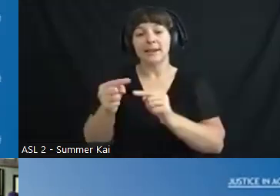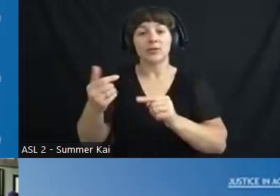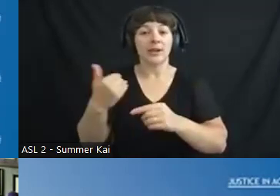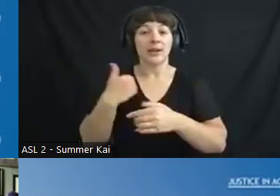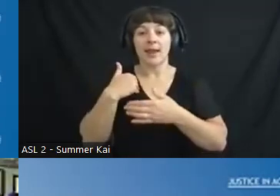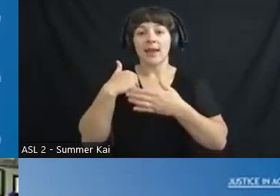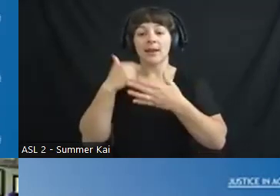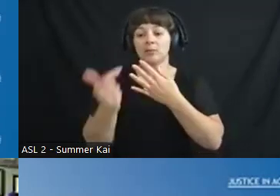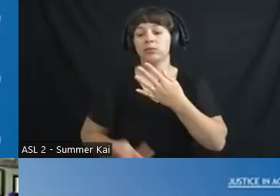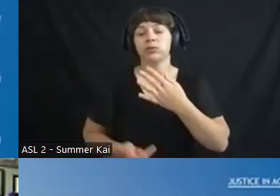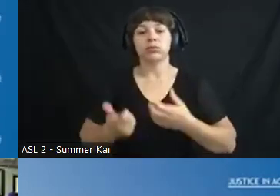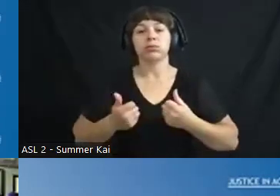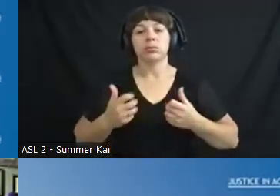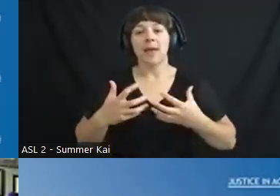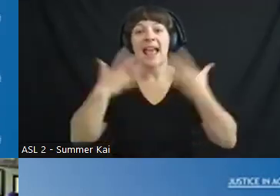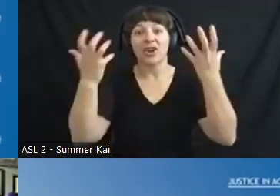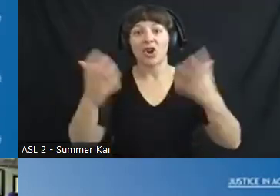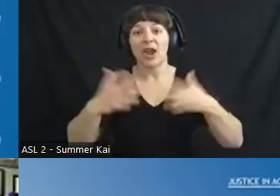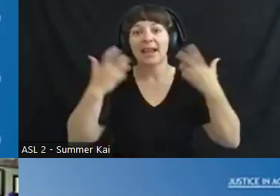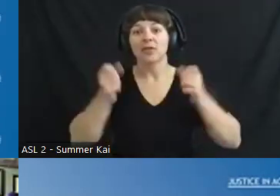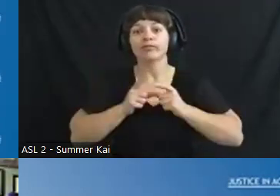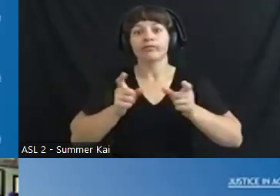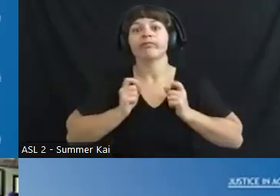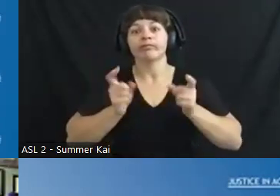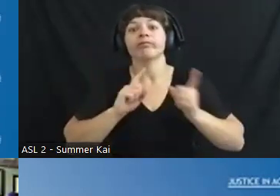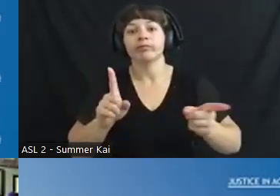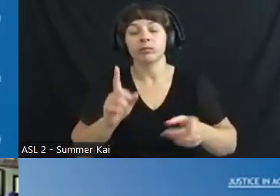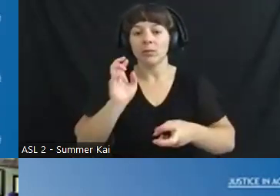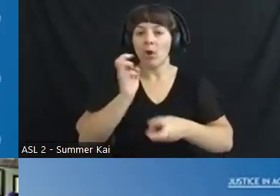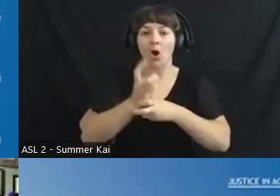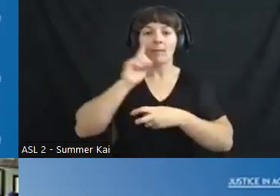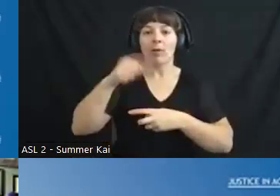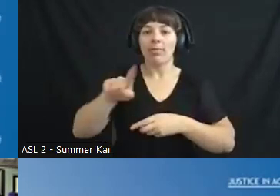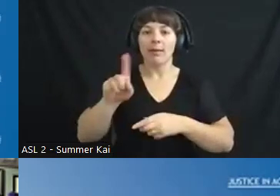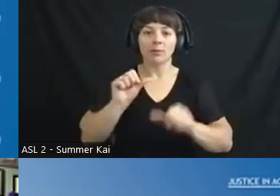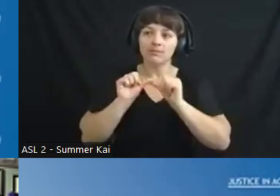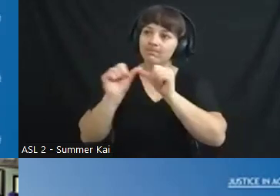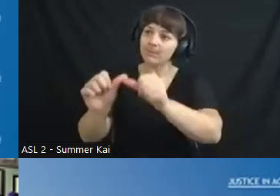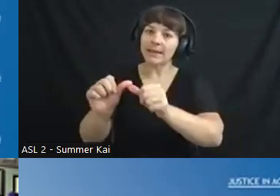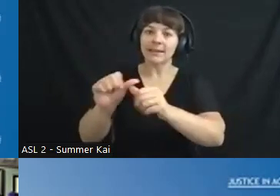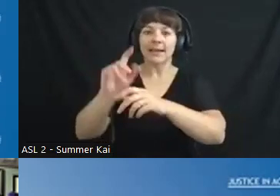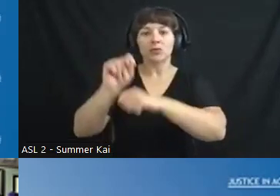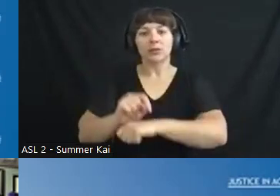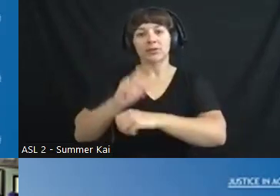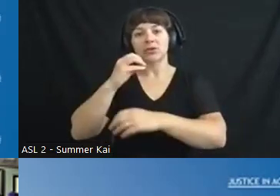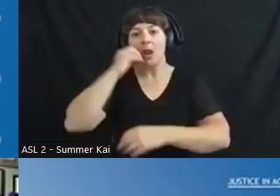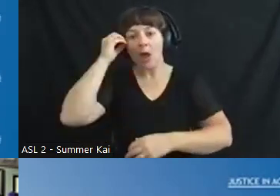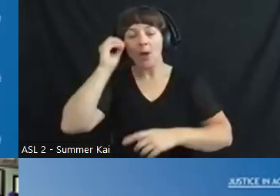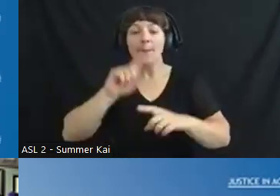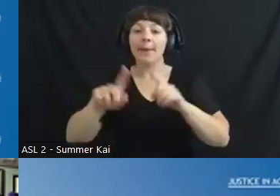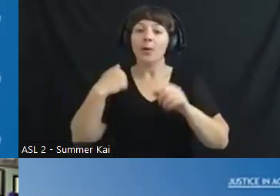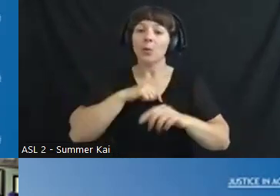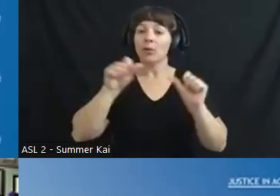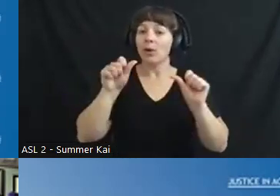of anger outbursts. And it was very hard to keep them housed in traditional housing, but we were able to match